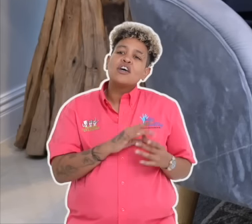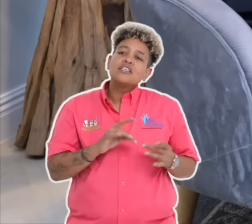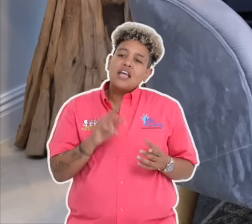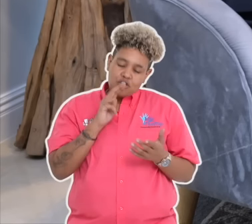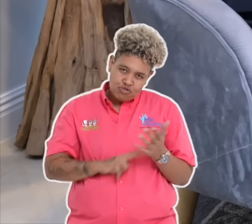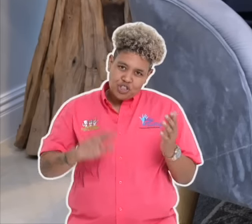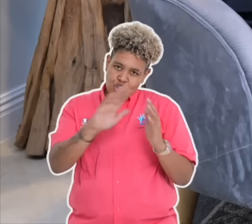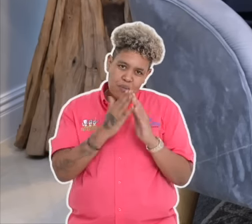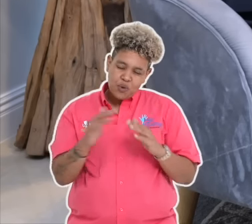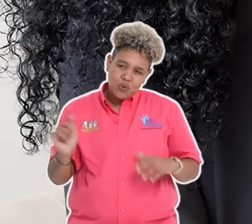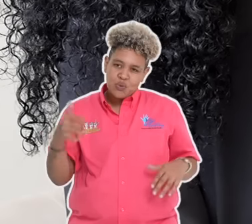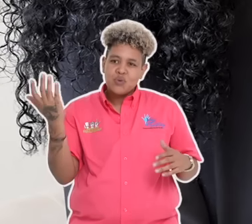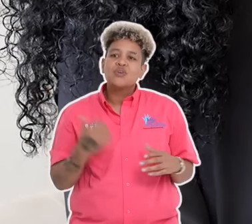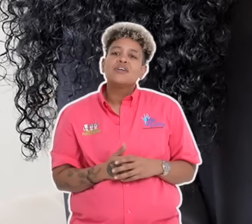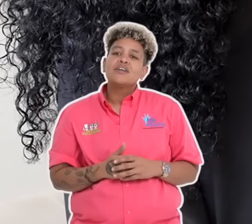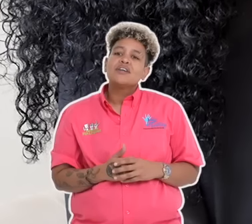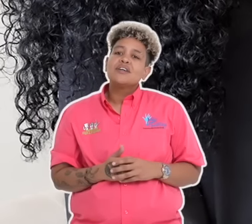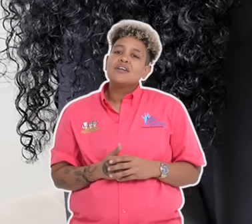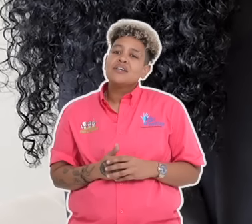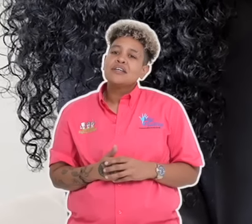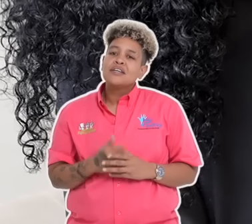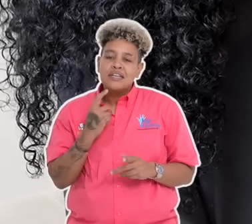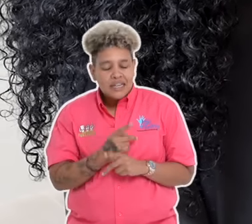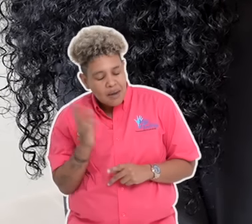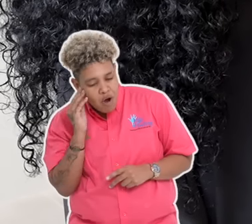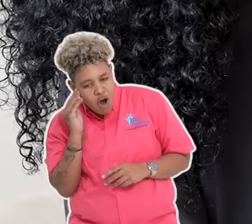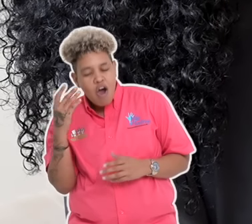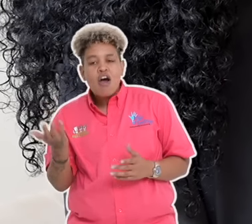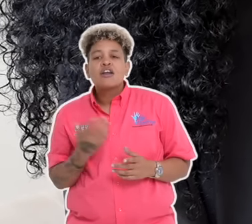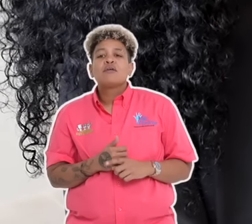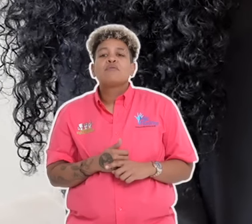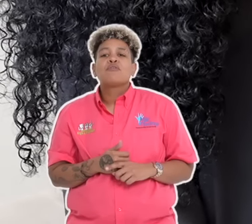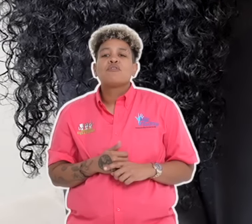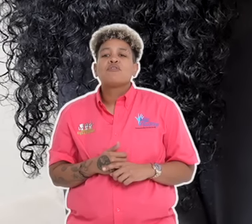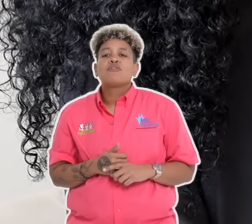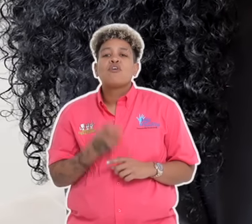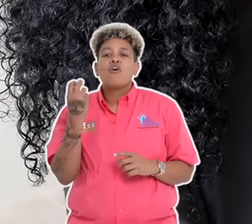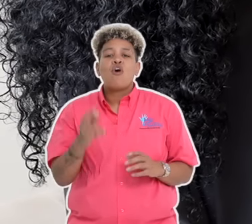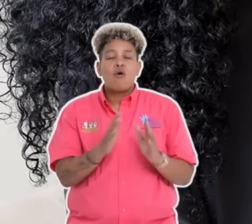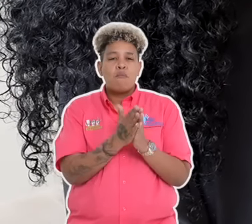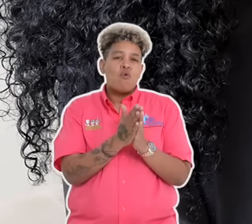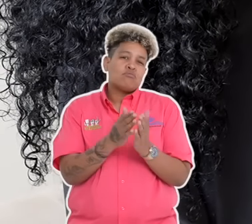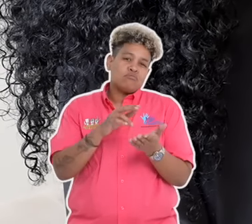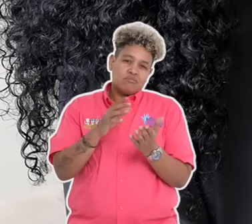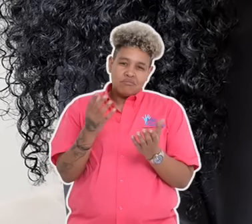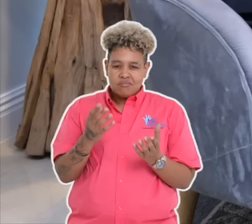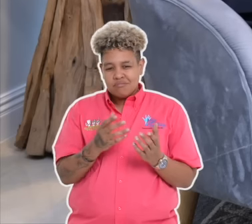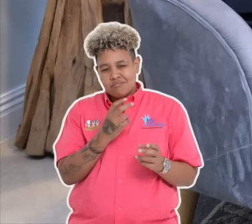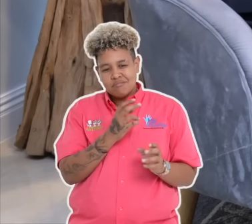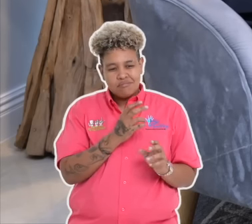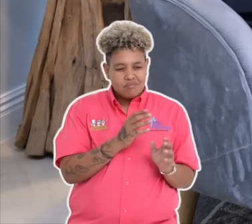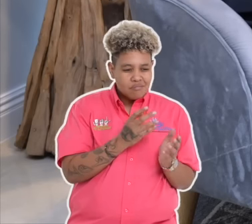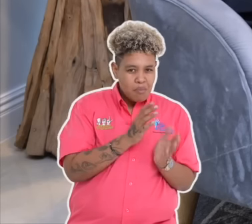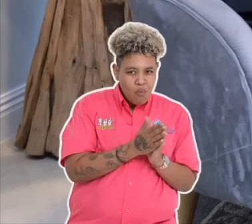that narrates it as well. Yes. So you can have it on Kindle or Audible. Beautiful. Or the hardcover or softcover book.